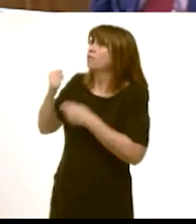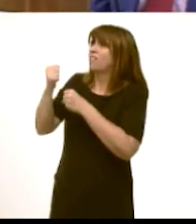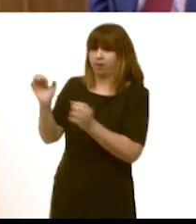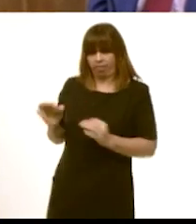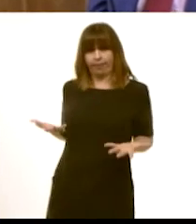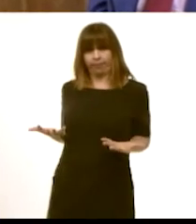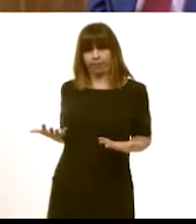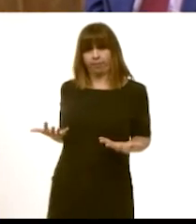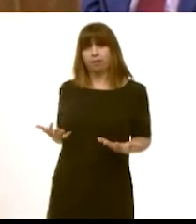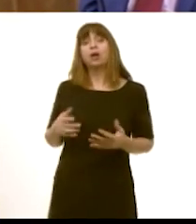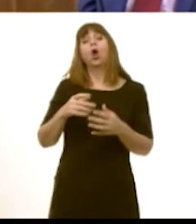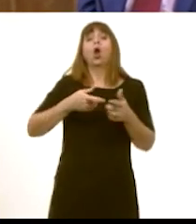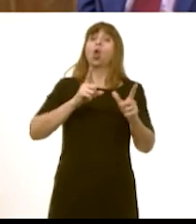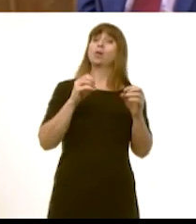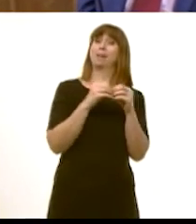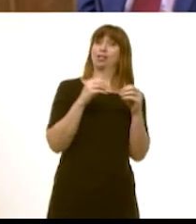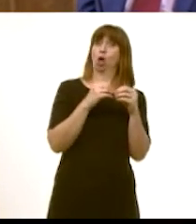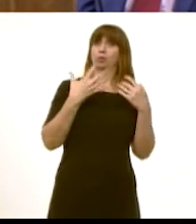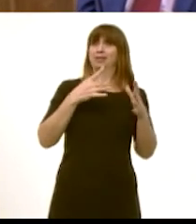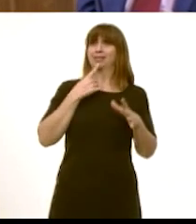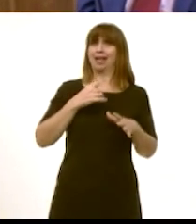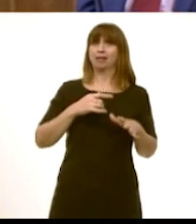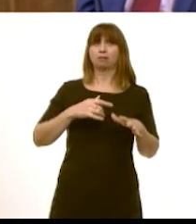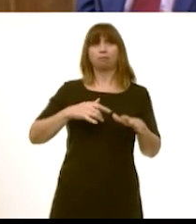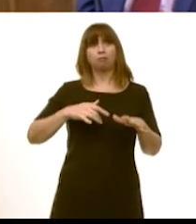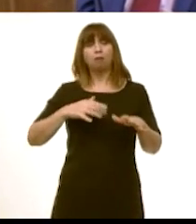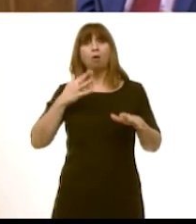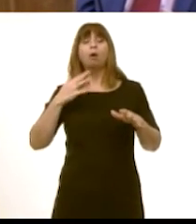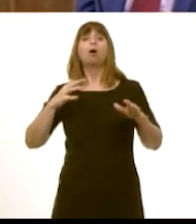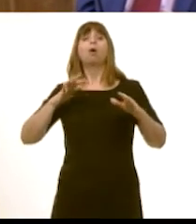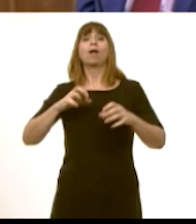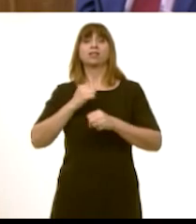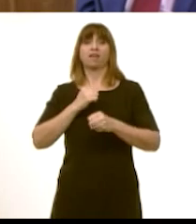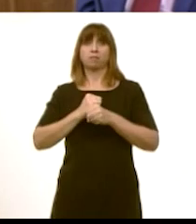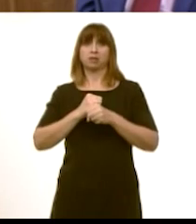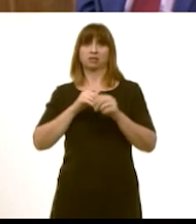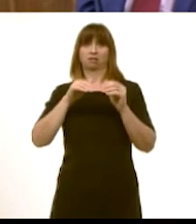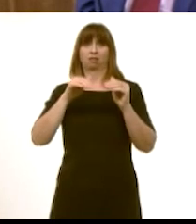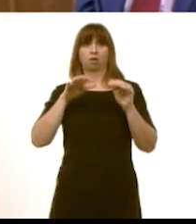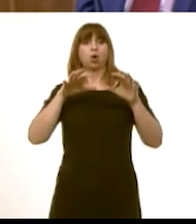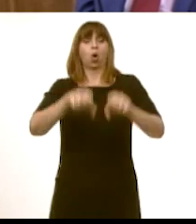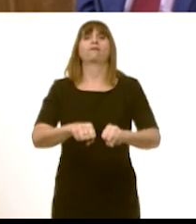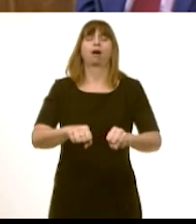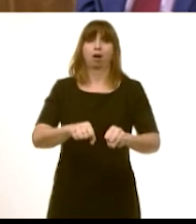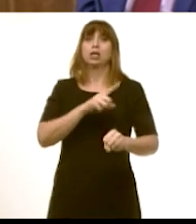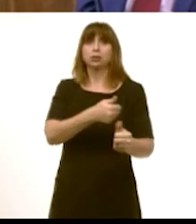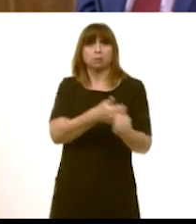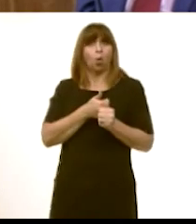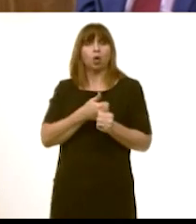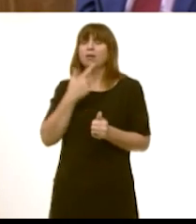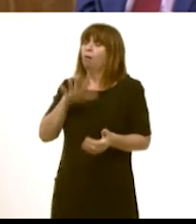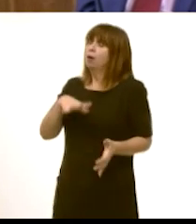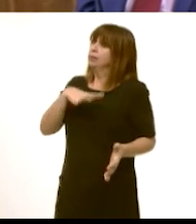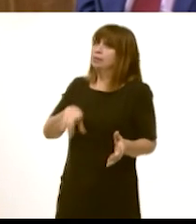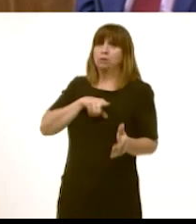Beddoes also said was he was surprised at the state of the airport when it was taken over and supported the action that we took as a government. It's exactly